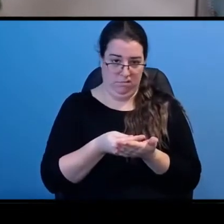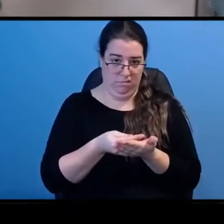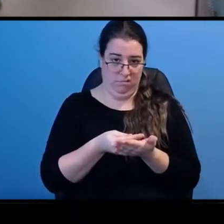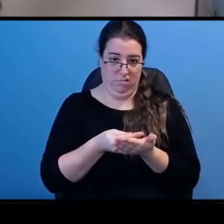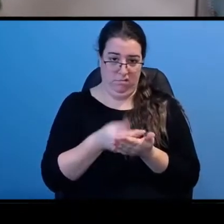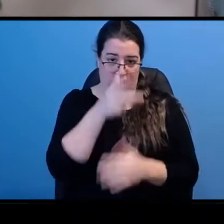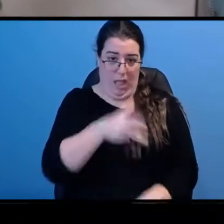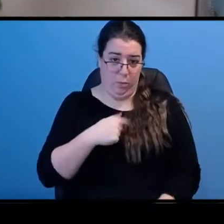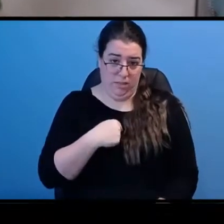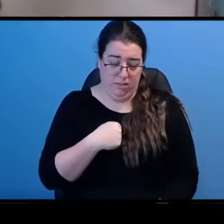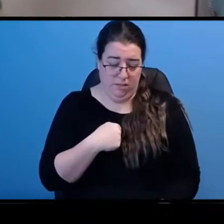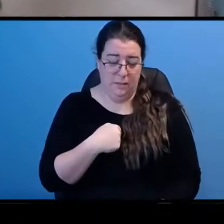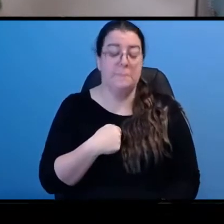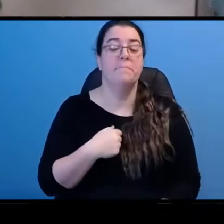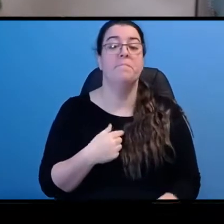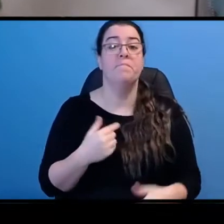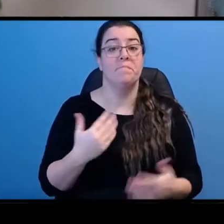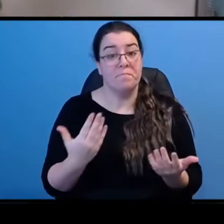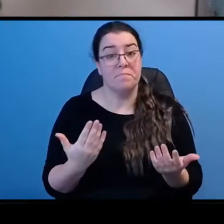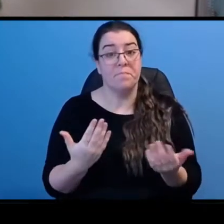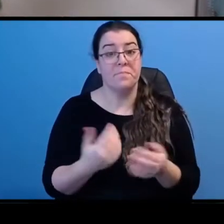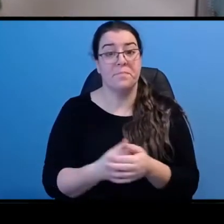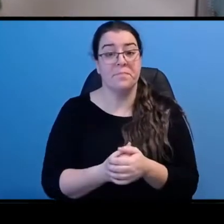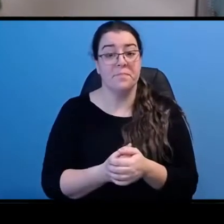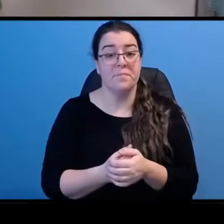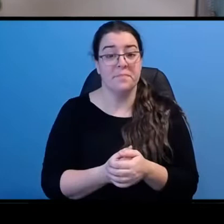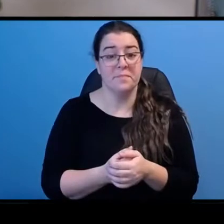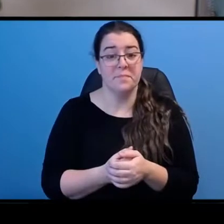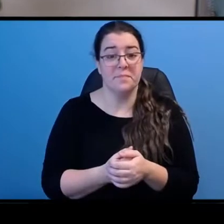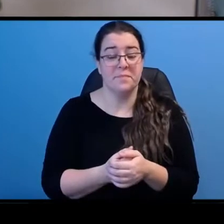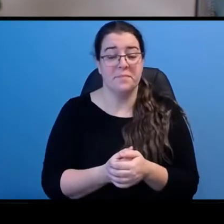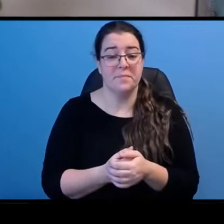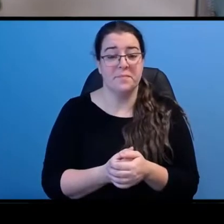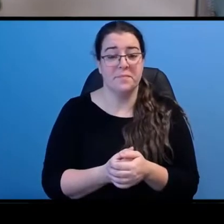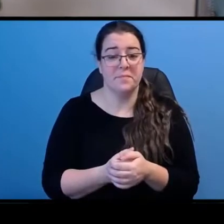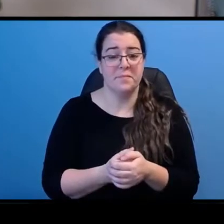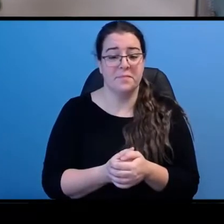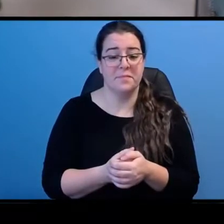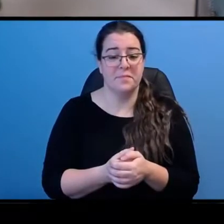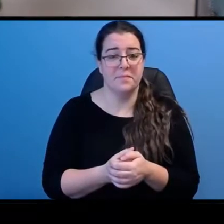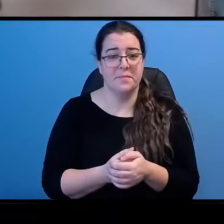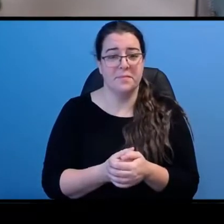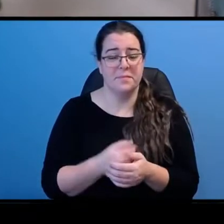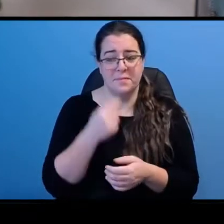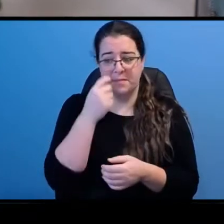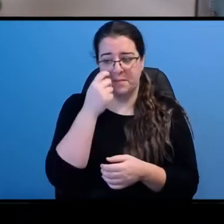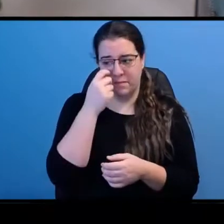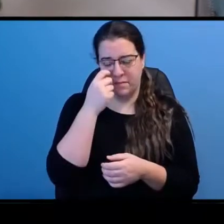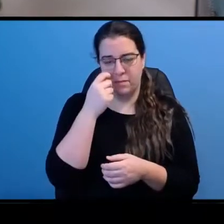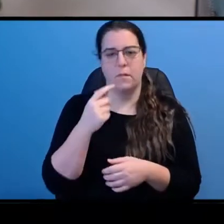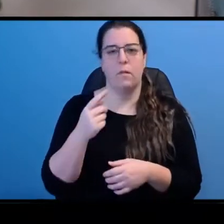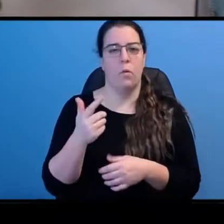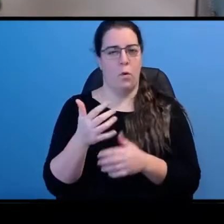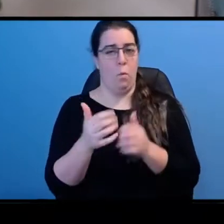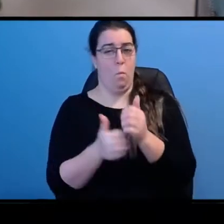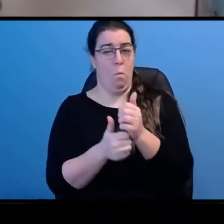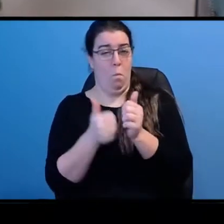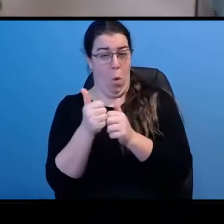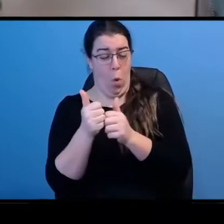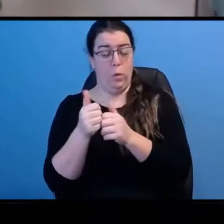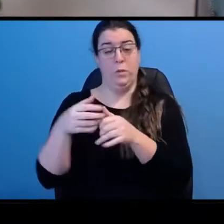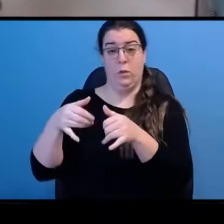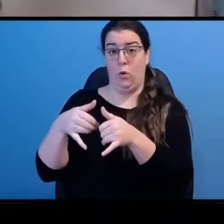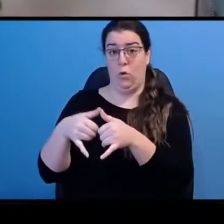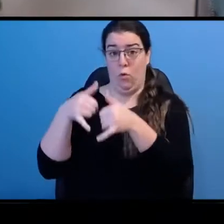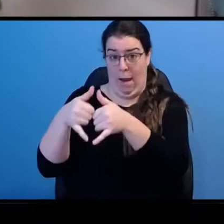And so what's great about a lot of these funding streams is that they have templates available for you.